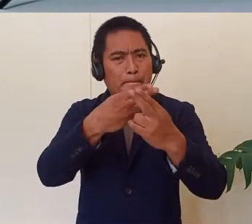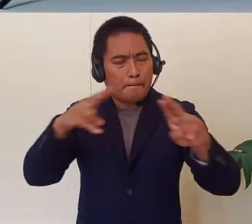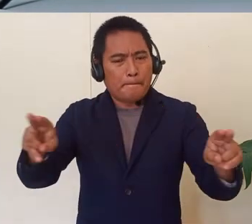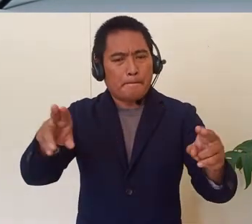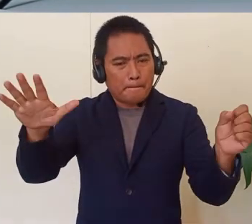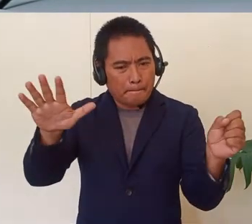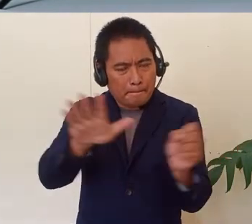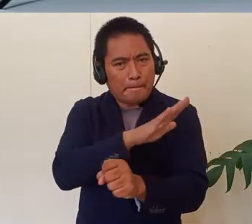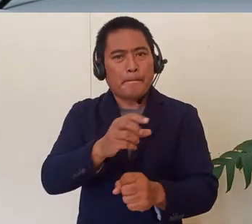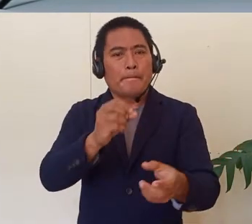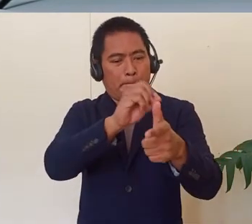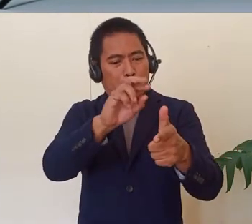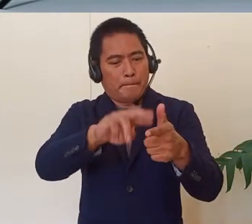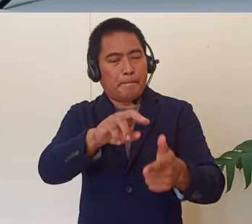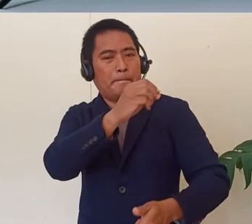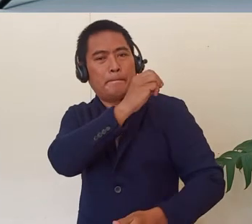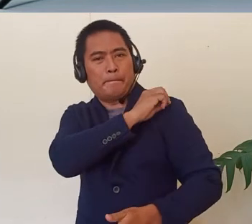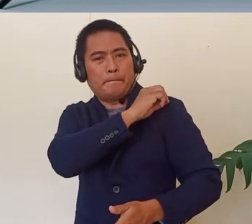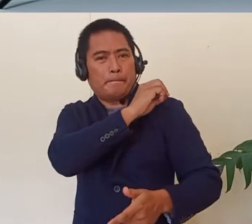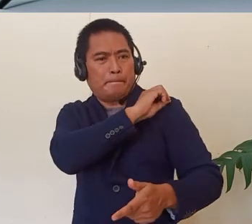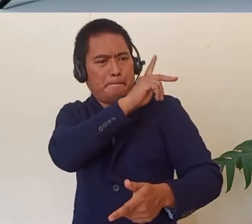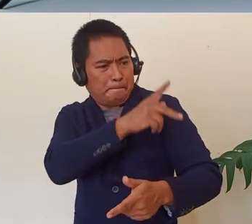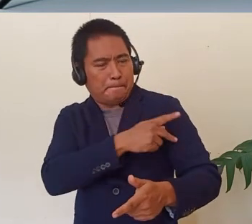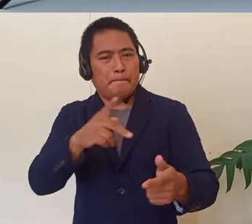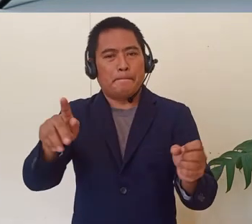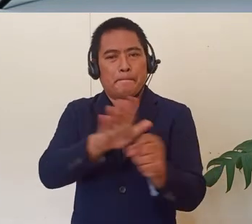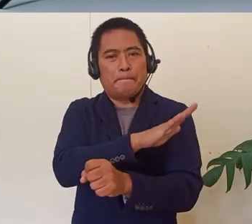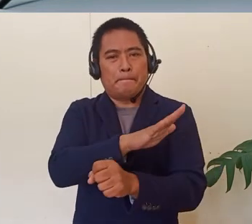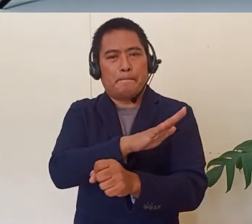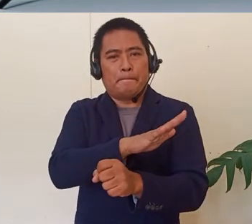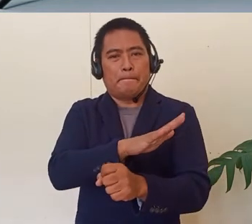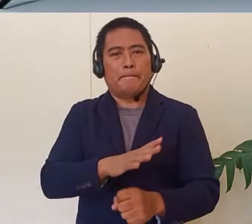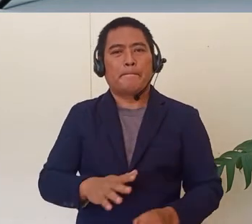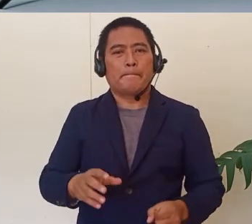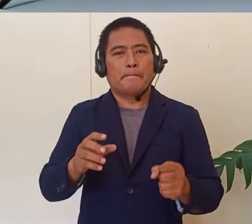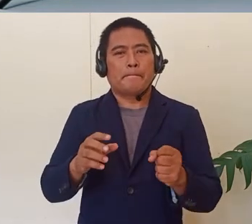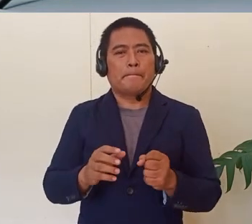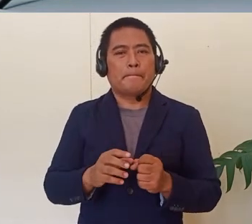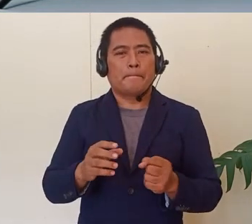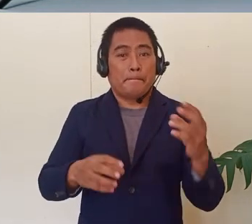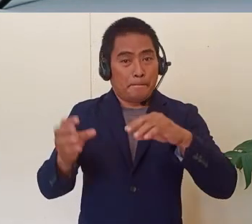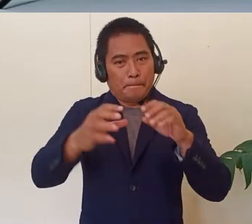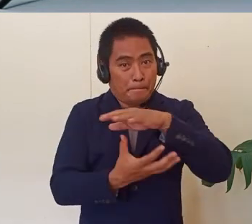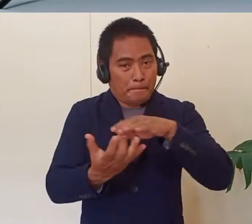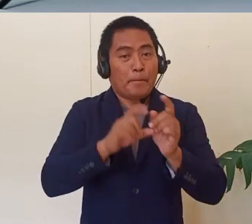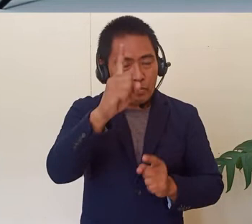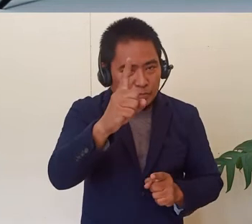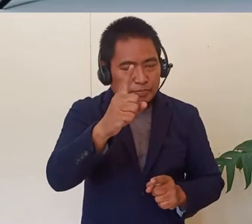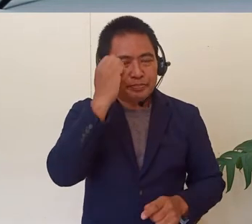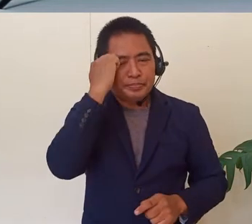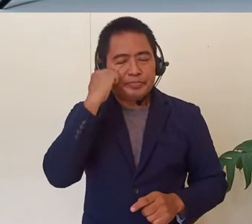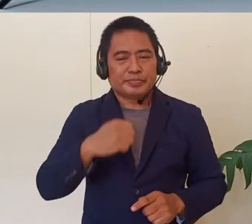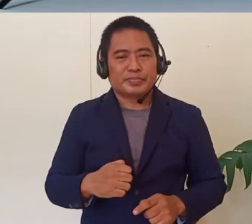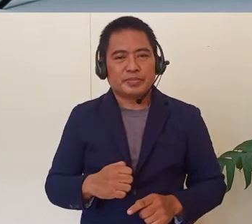supersaturated solutions. 1. 36 grams in 100 ml